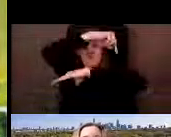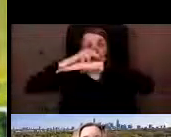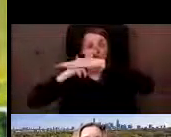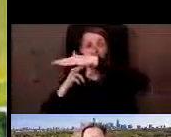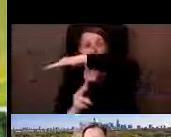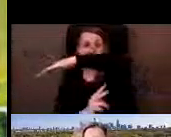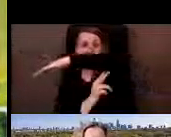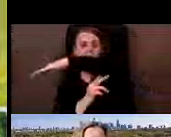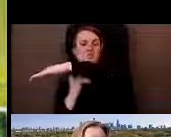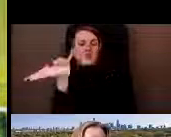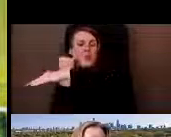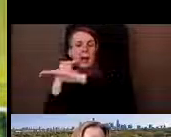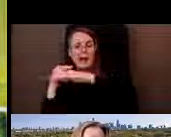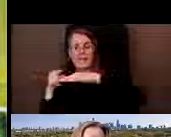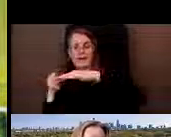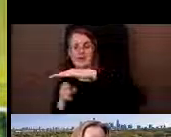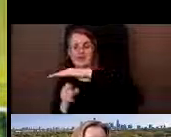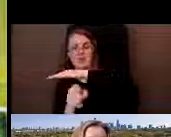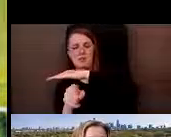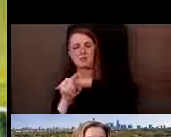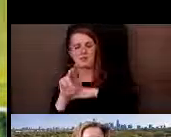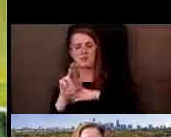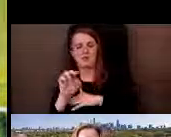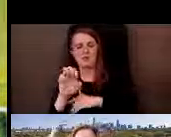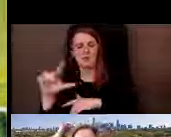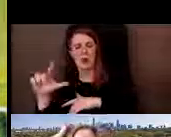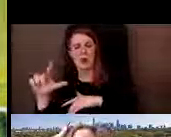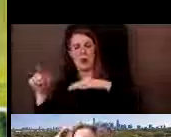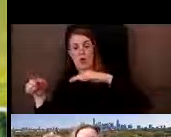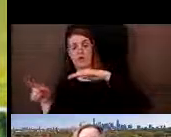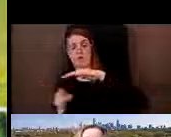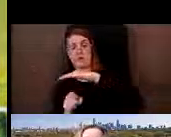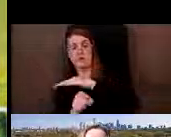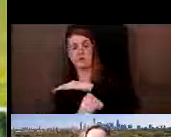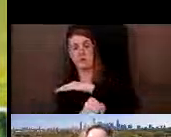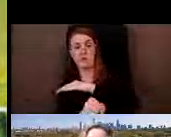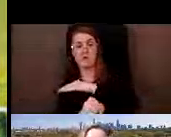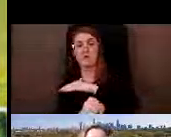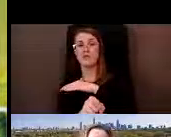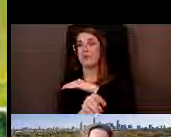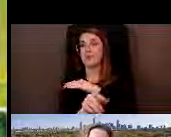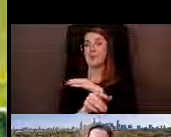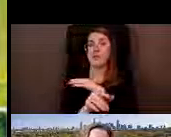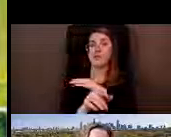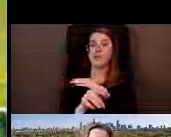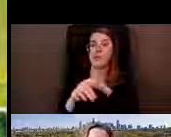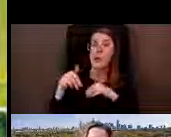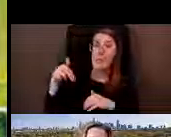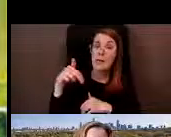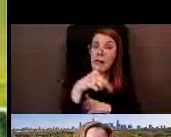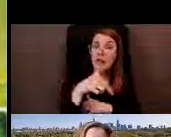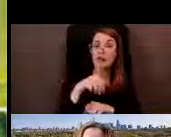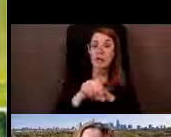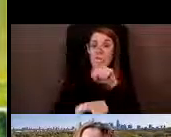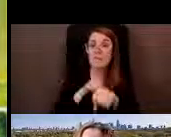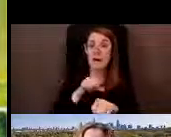have a tunnel taking you under Barton Springs Road, which would allow for unimpeded pedestrian and bike